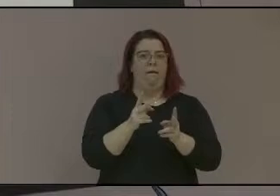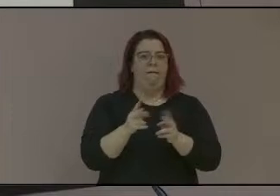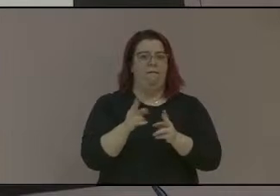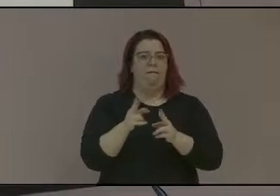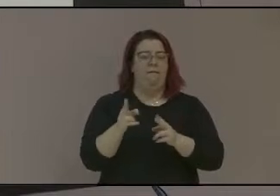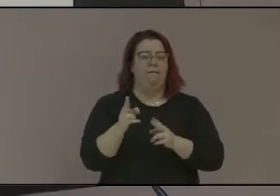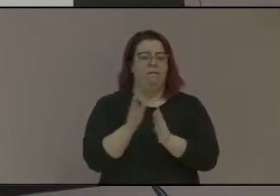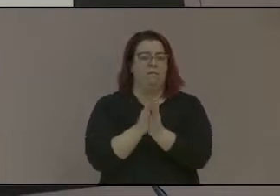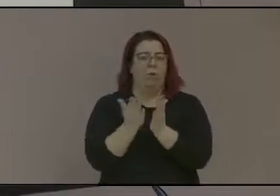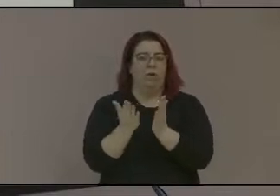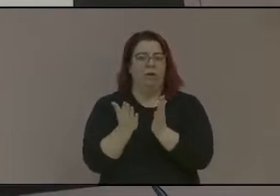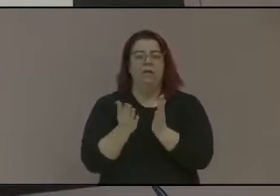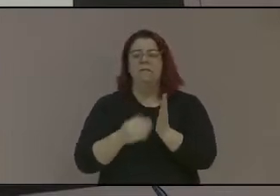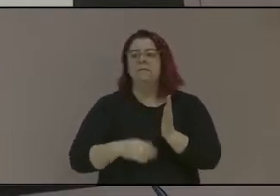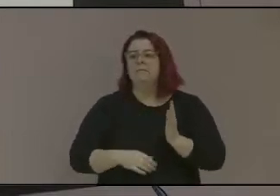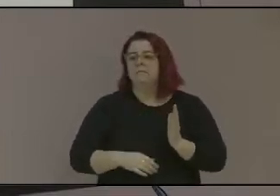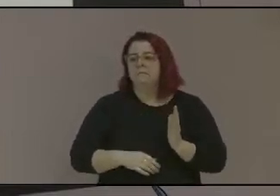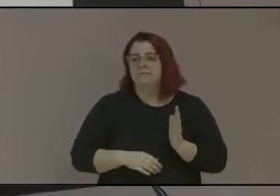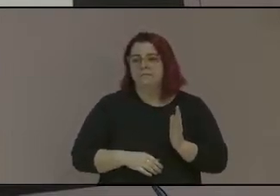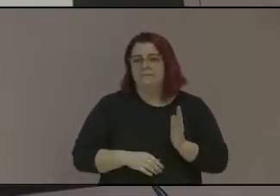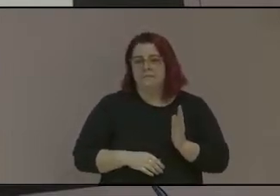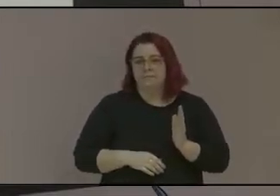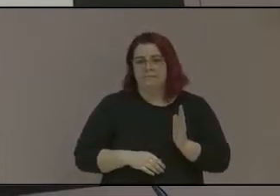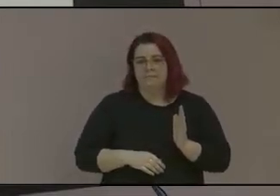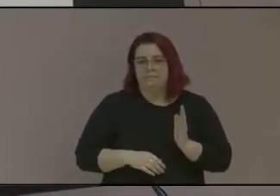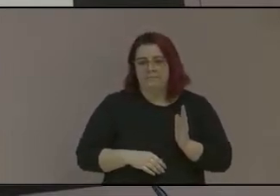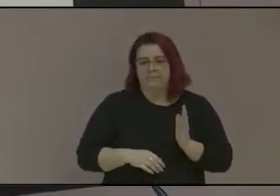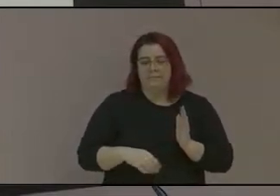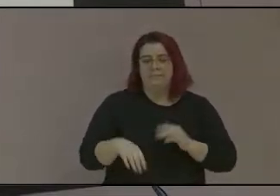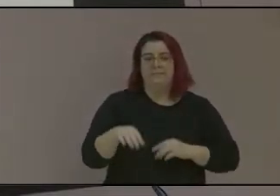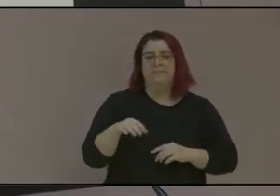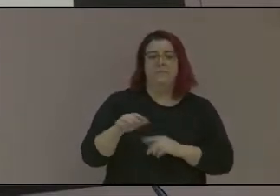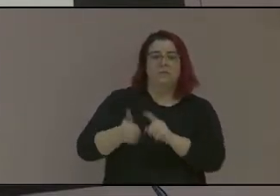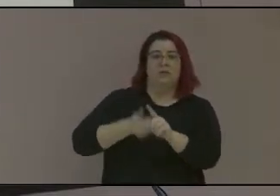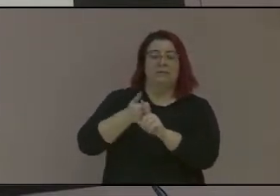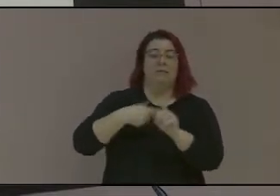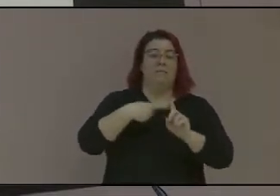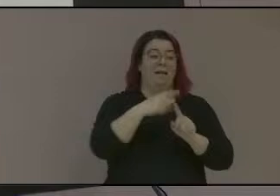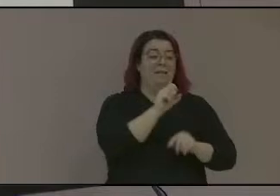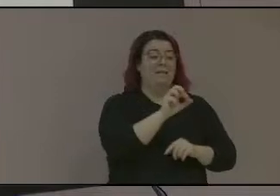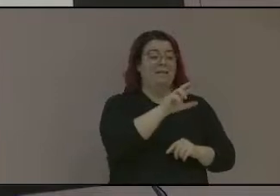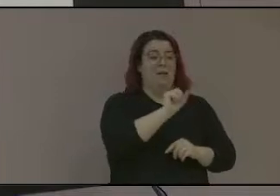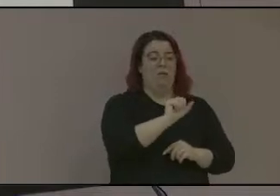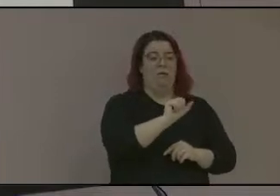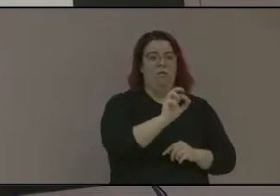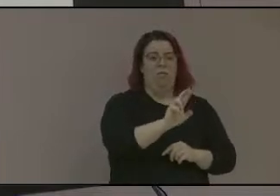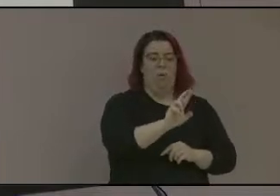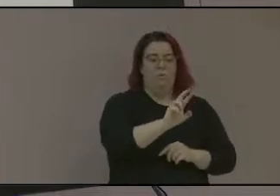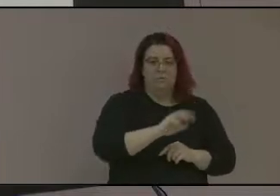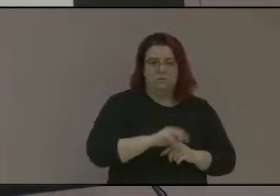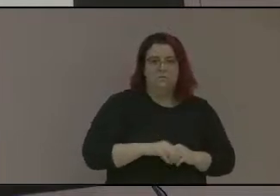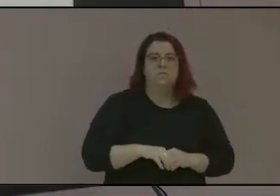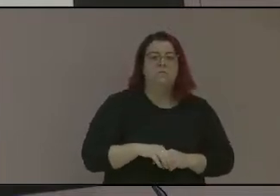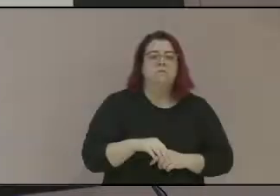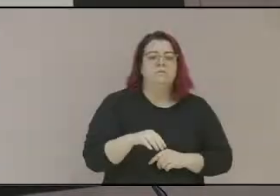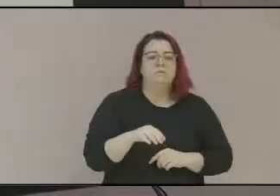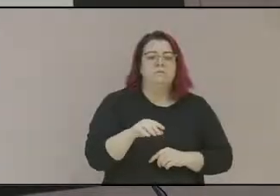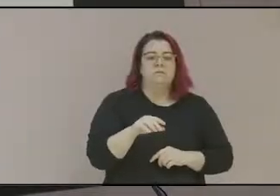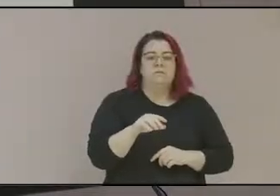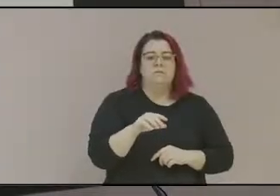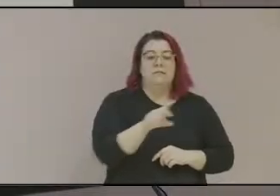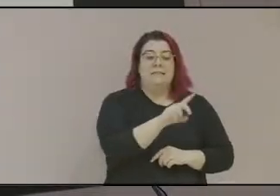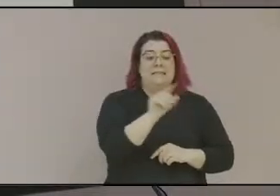Verdi and on Sarah Rose on disability history of science. This volume